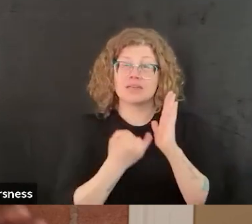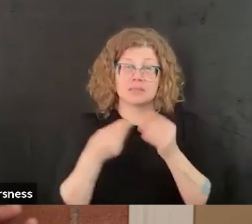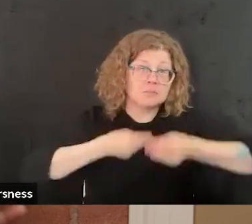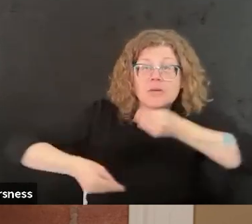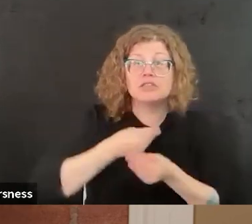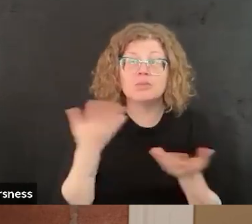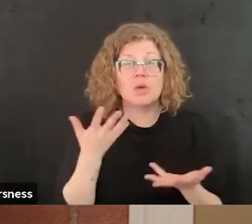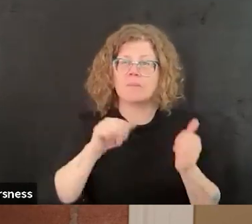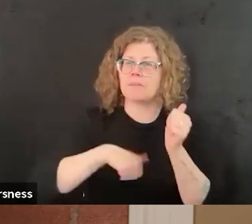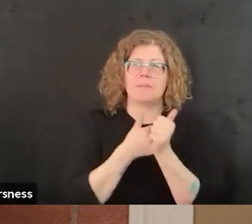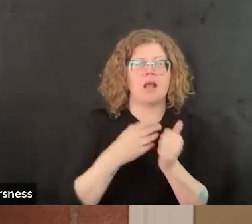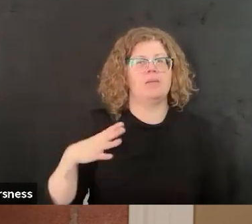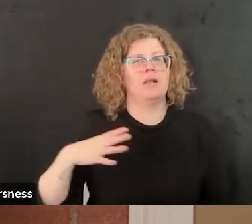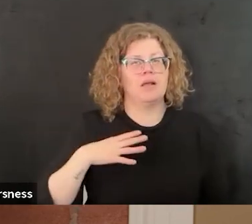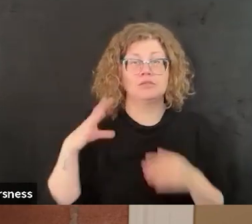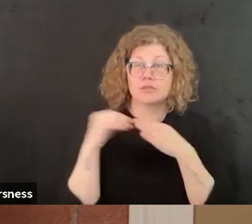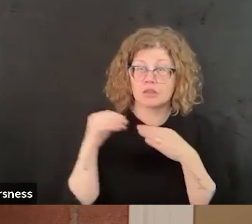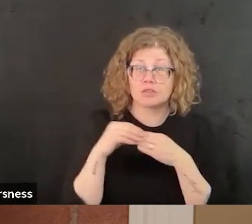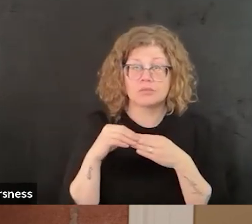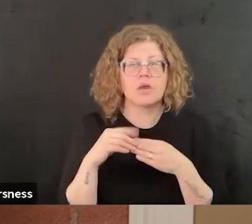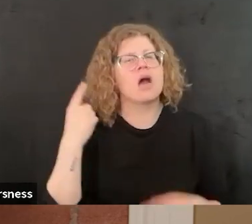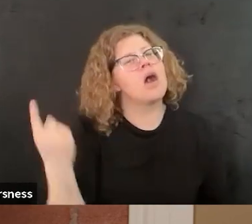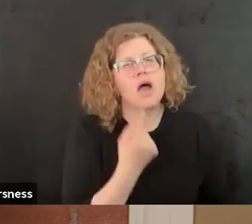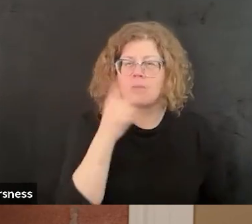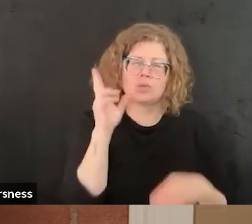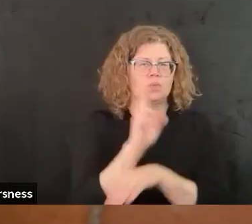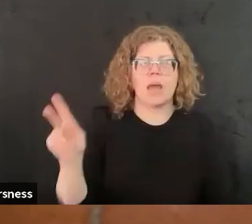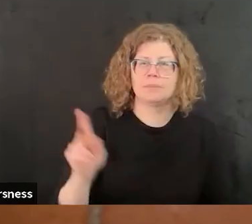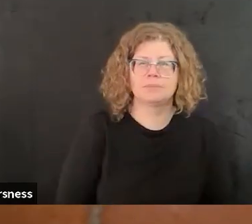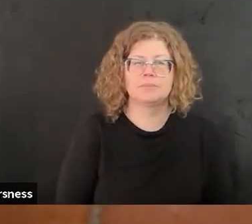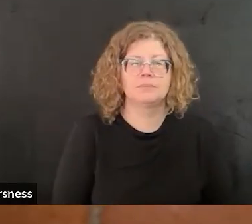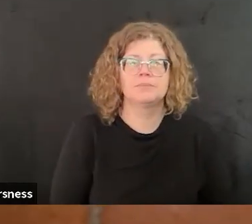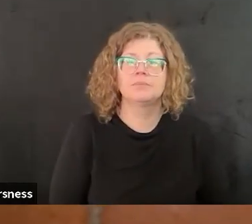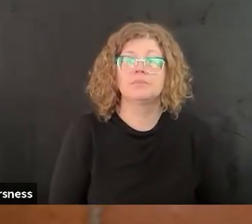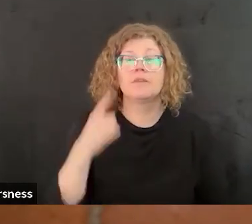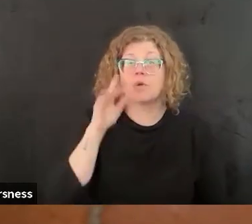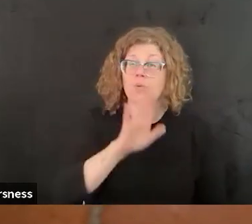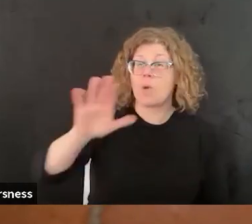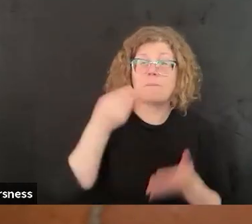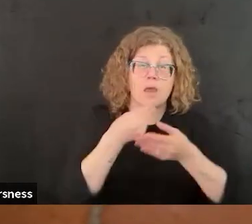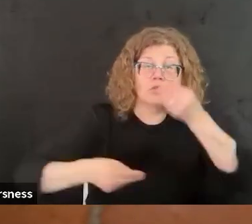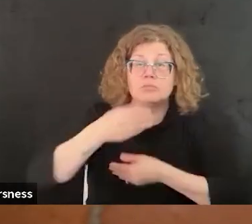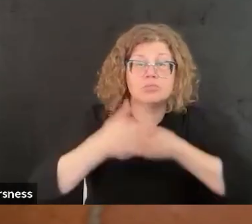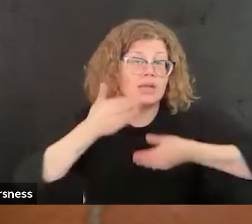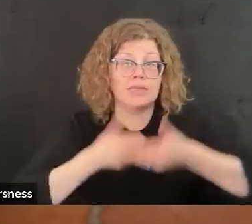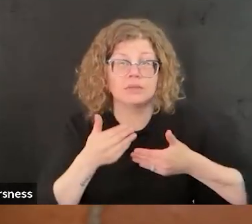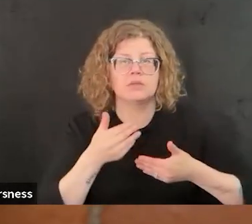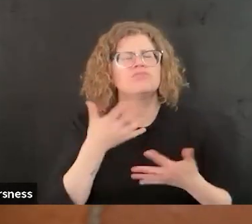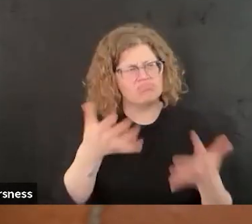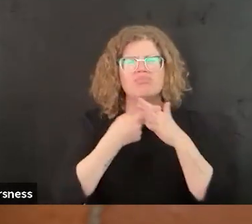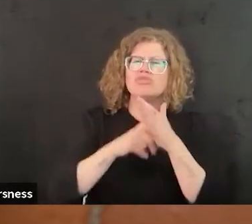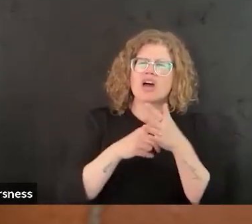the contingency will always be used by the end of the project. As you go along in your budgeting process,